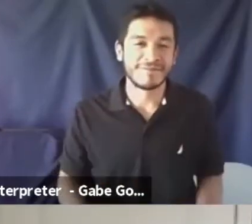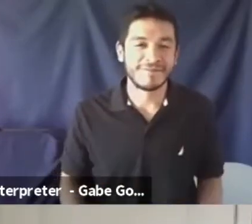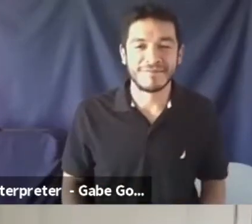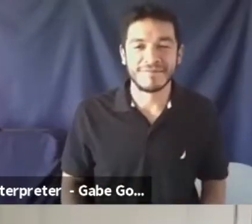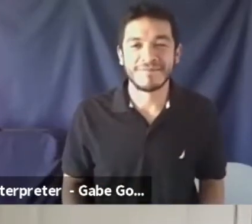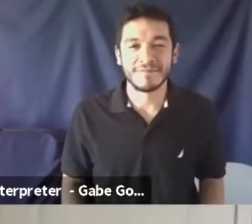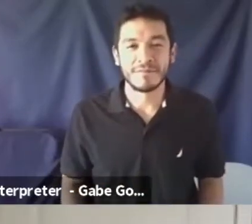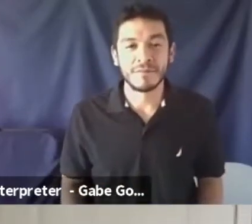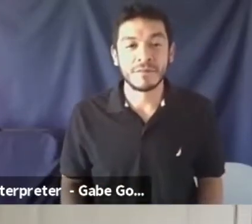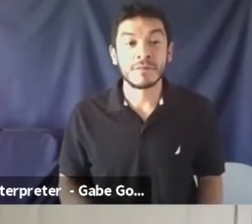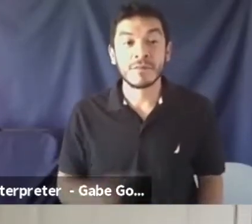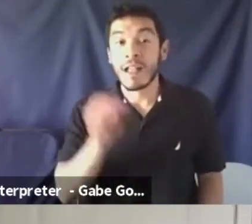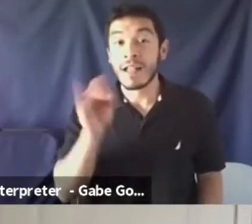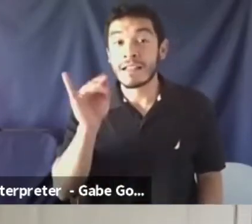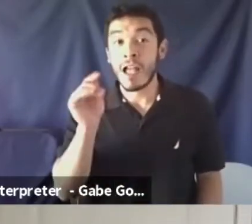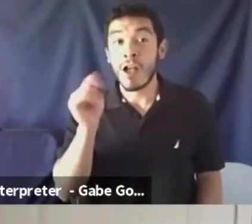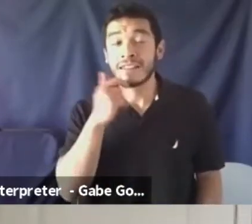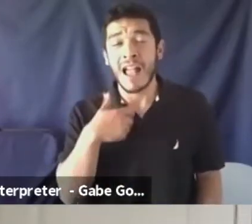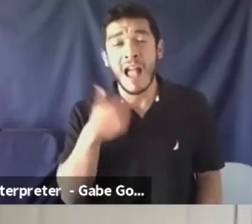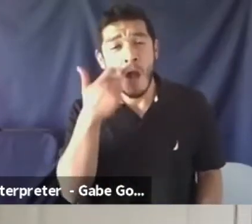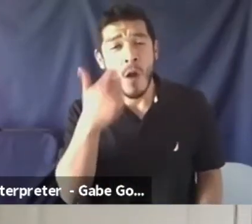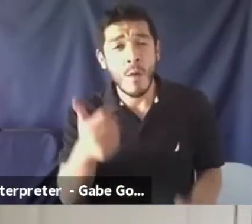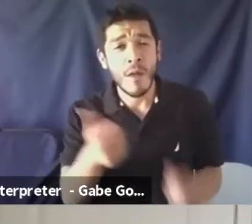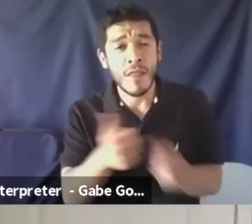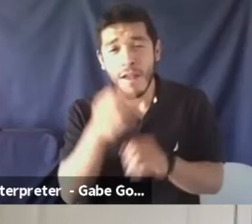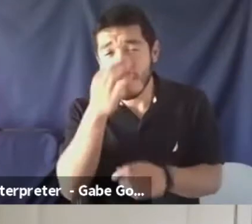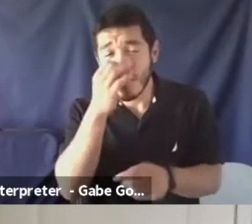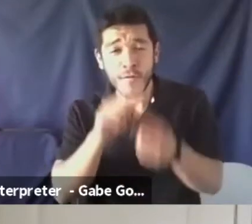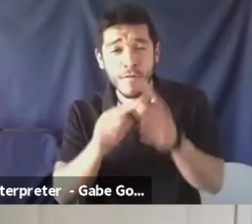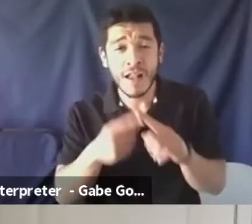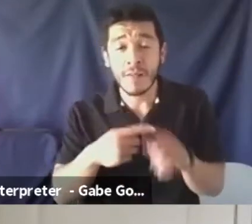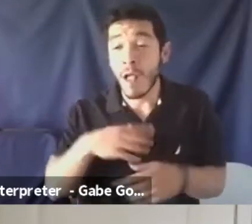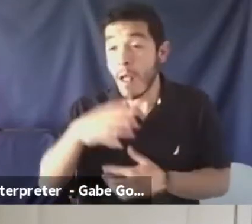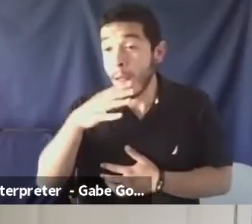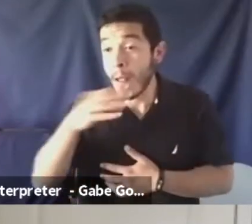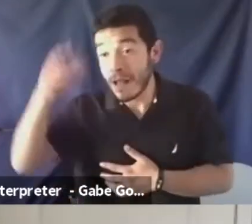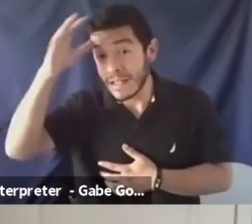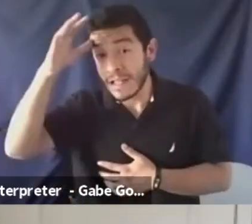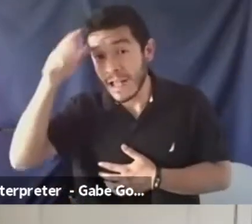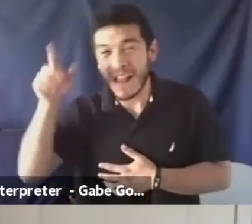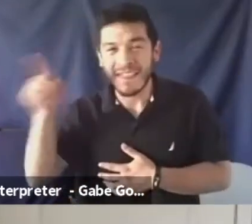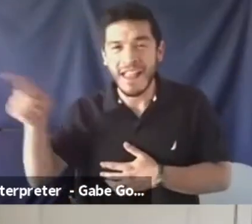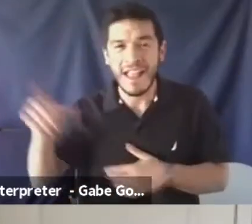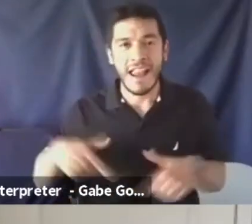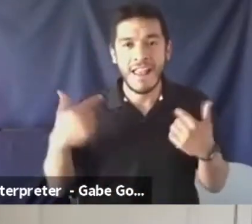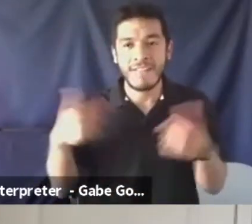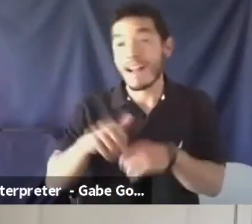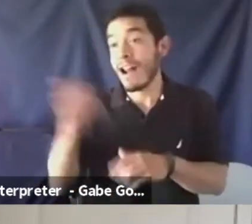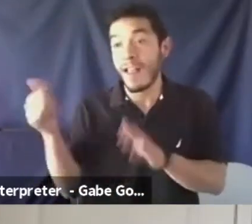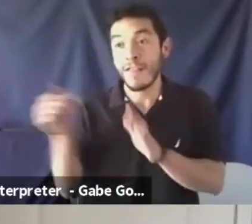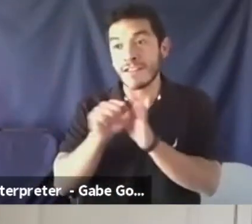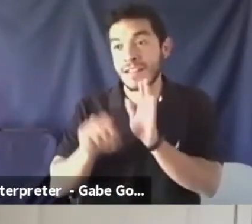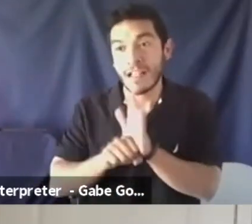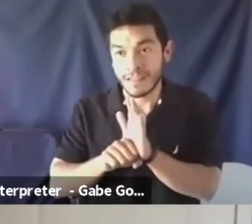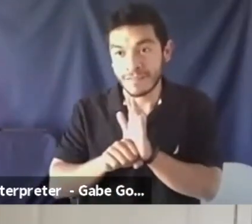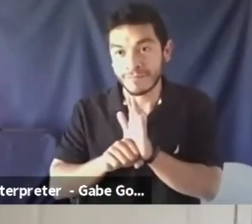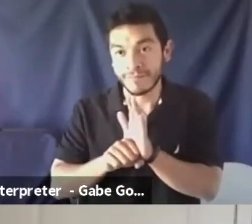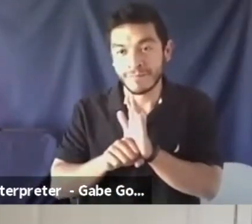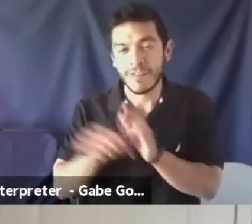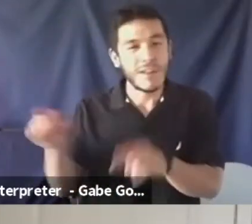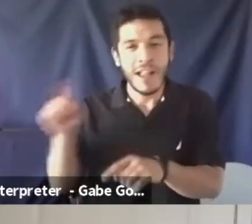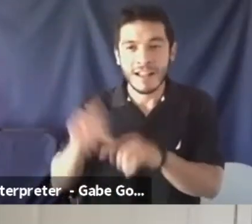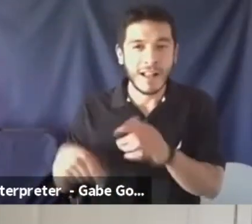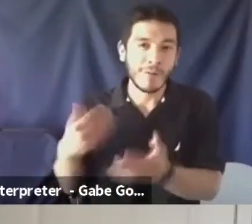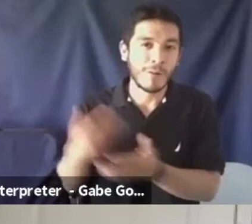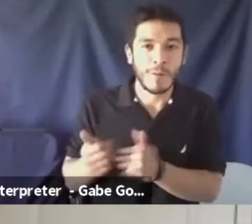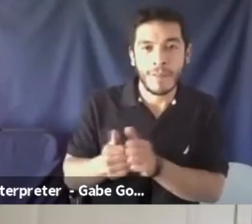was watching with a couple friends. My mom and dad they live in another state, so they couldn't make it. But